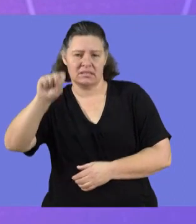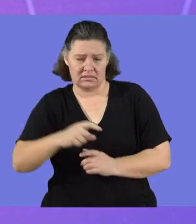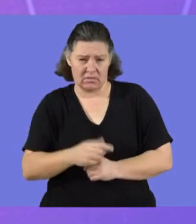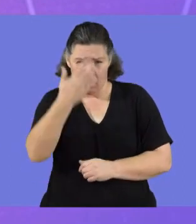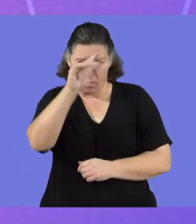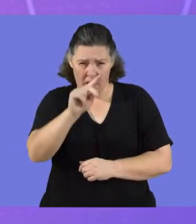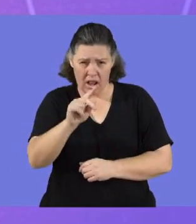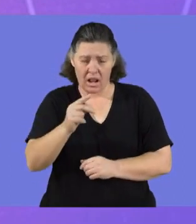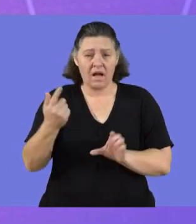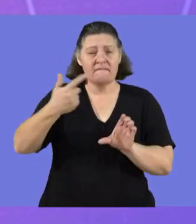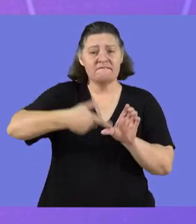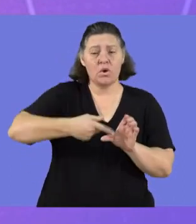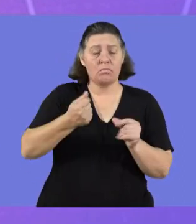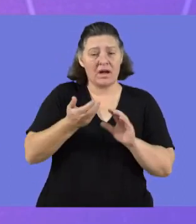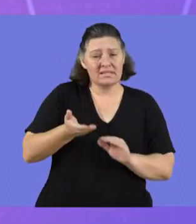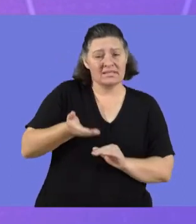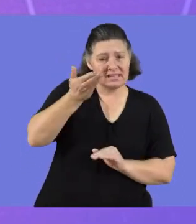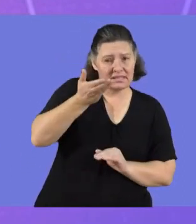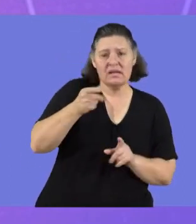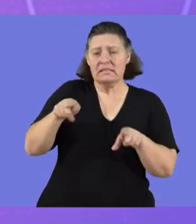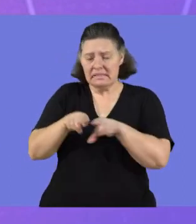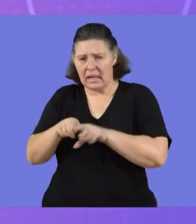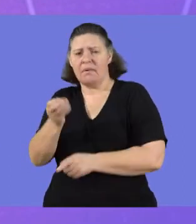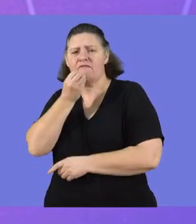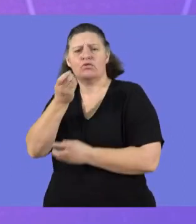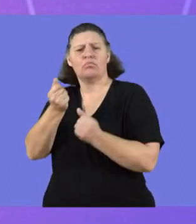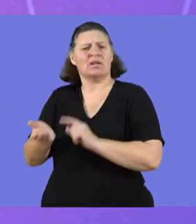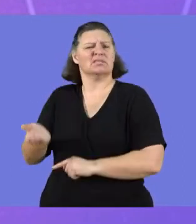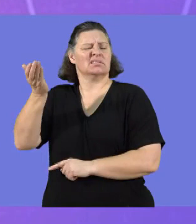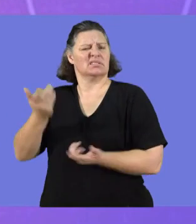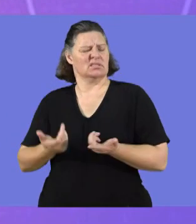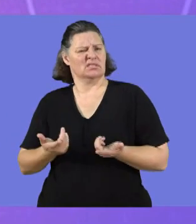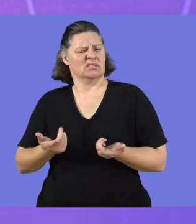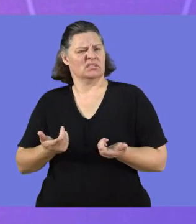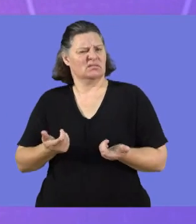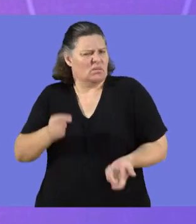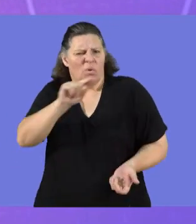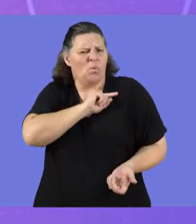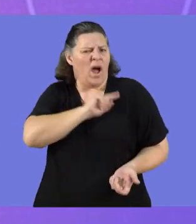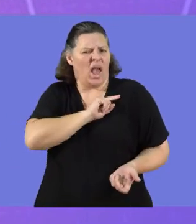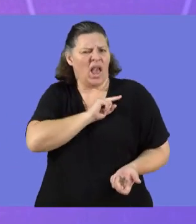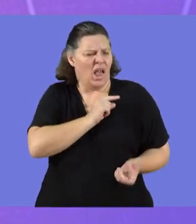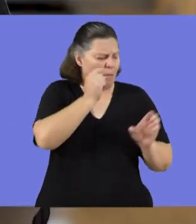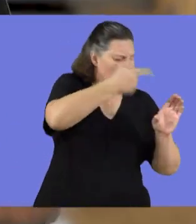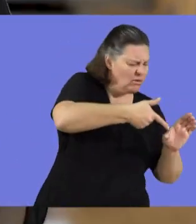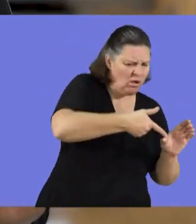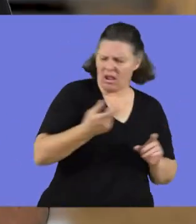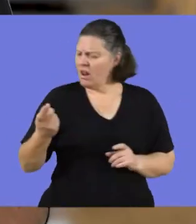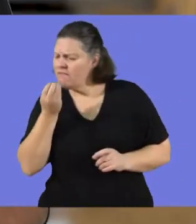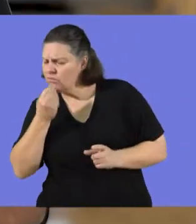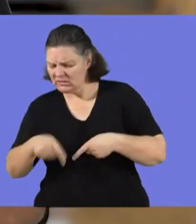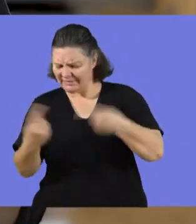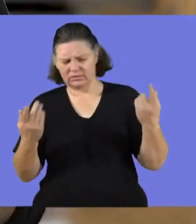fuel price increases, the price of food increases as well? Have you ever wondered why is it like